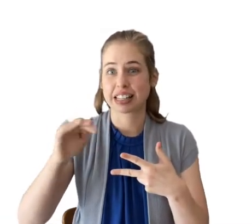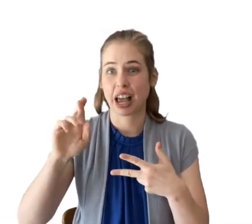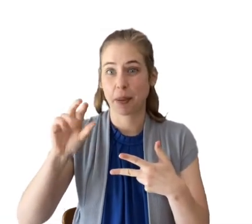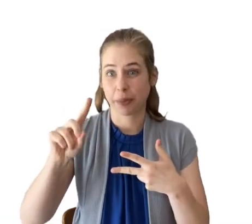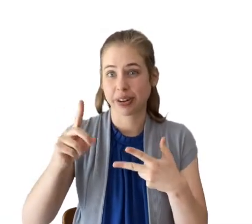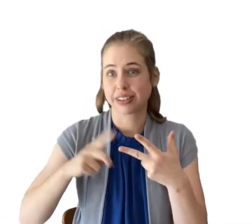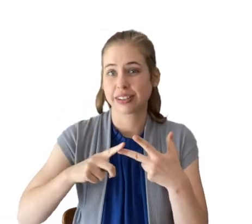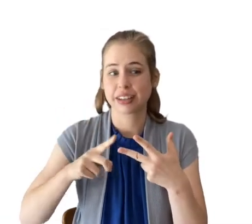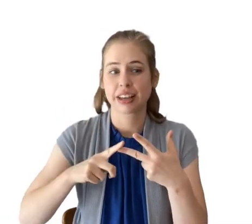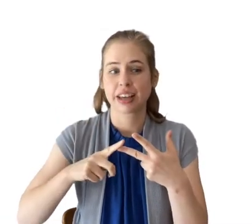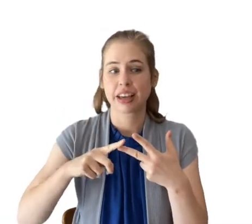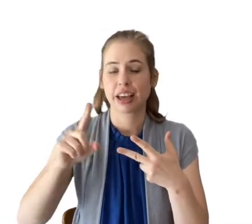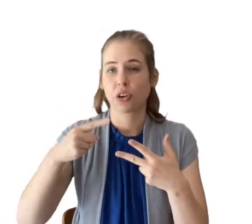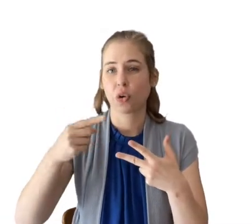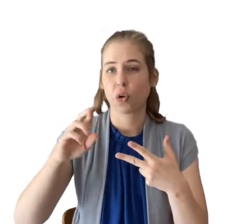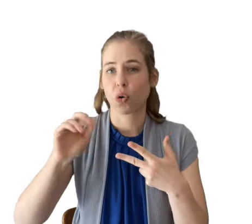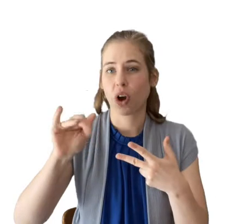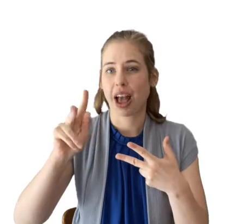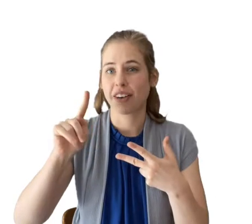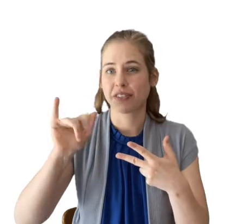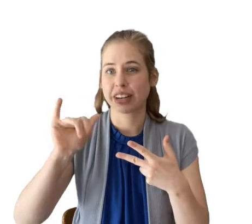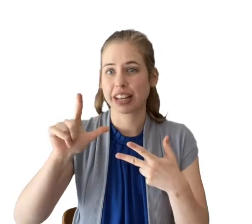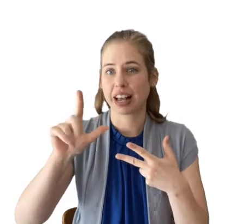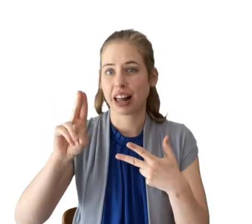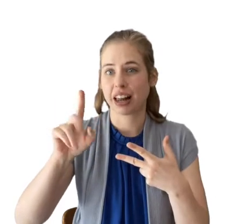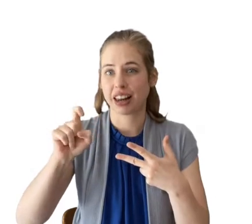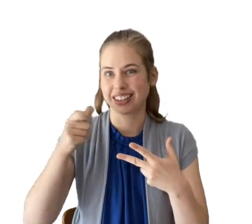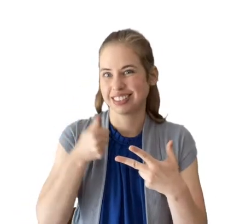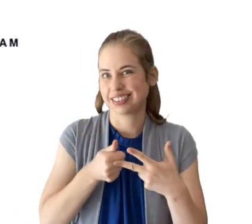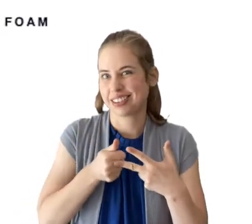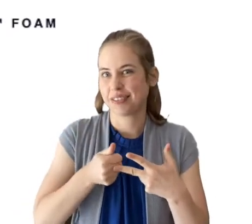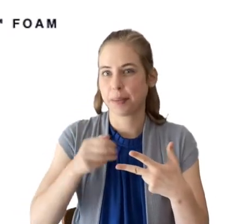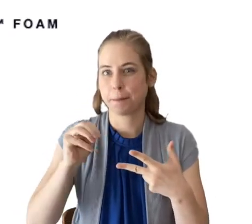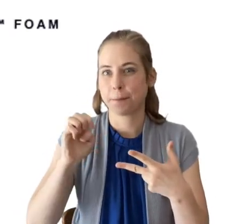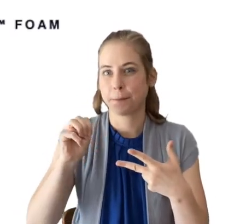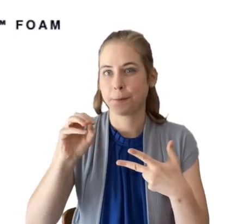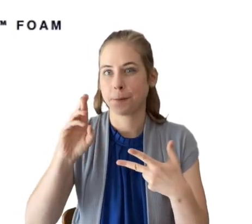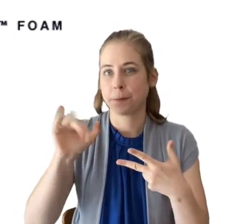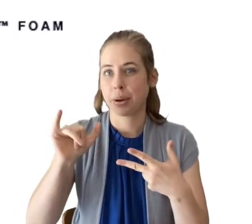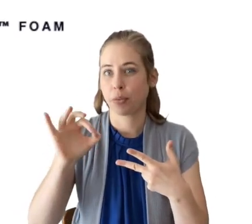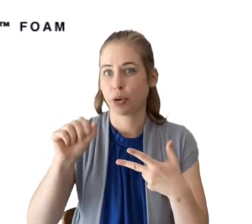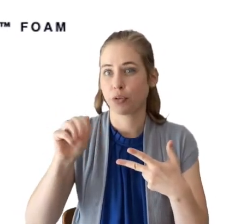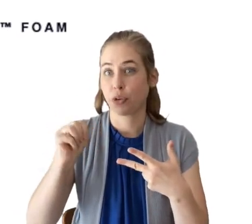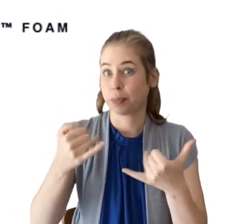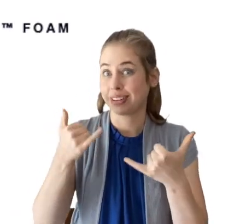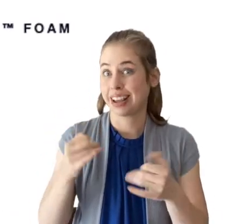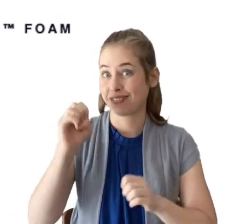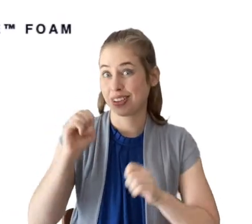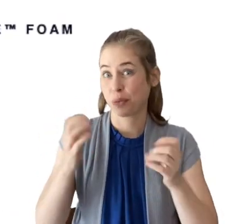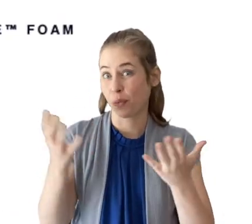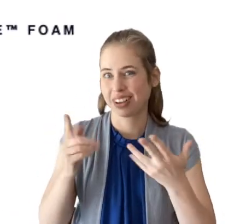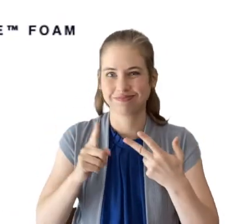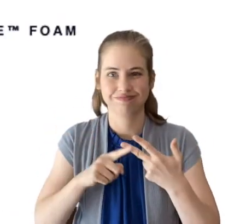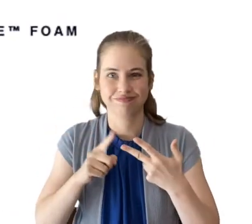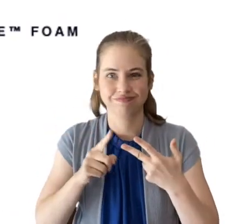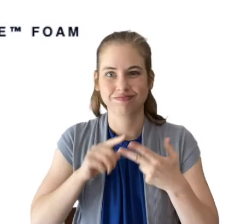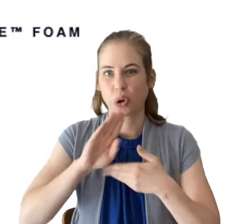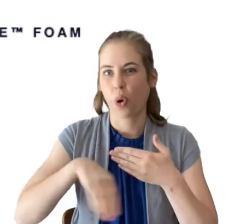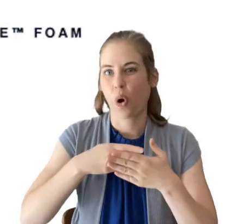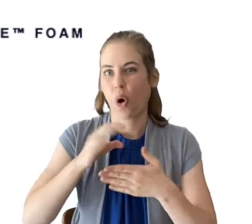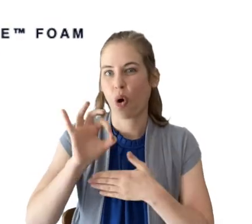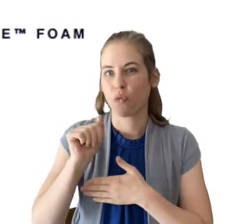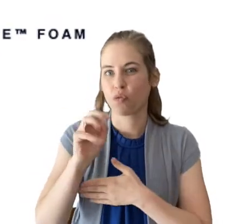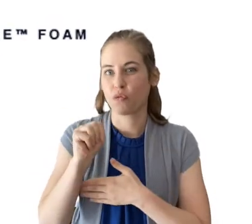which is memory foam. In this review though, we've set our sights on the GravityLux, an all-foam